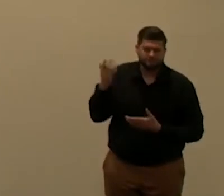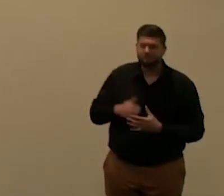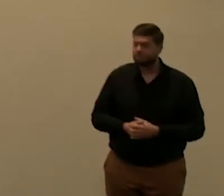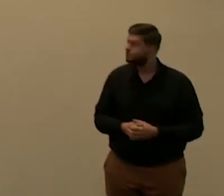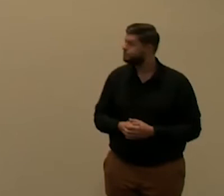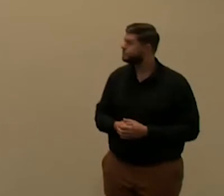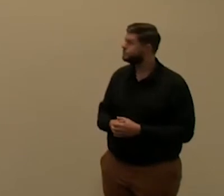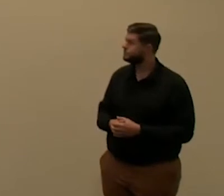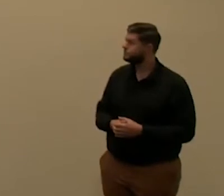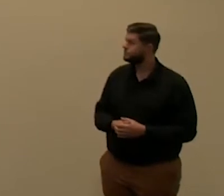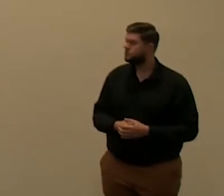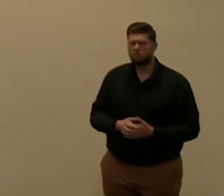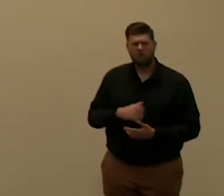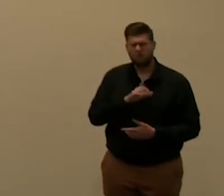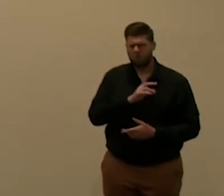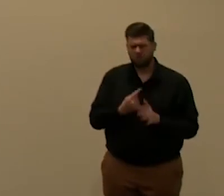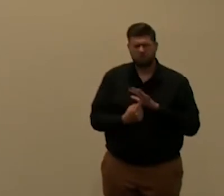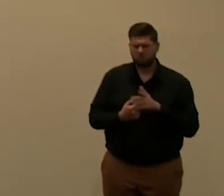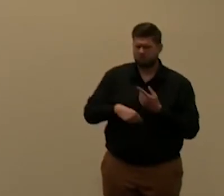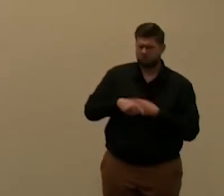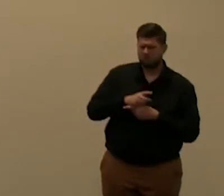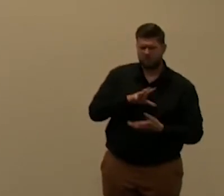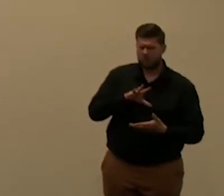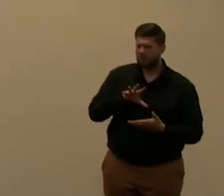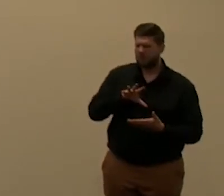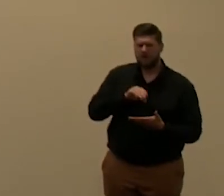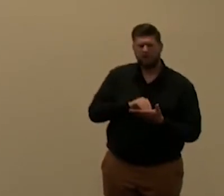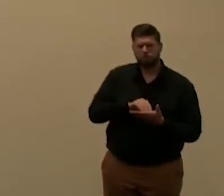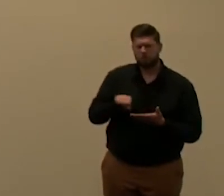why is this metric important? Why do we want to capture this?